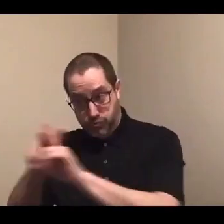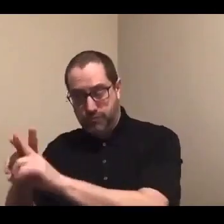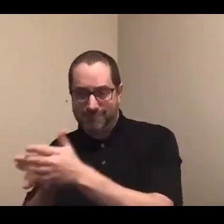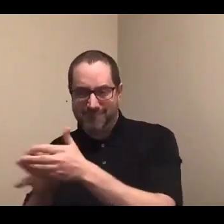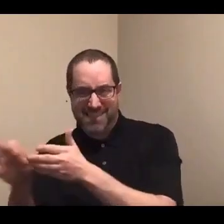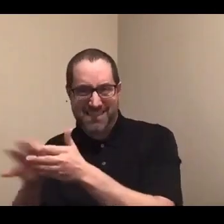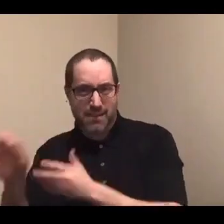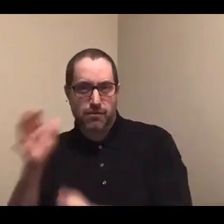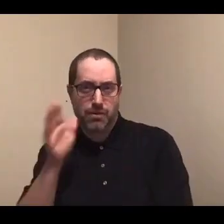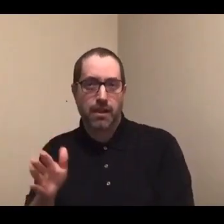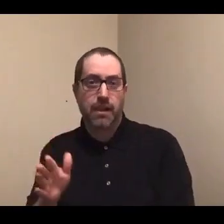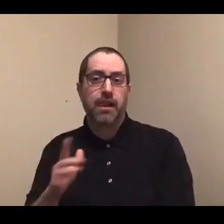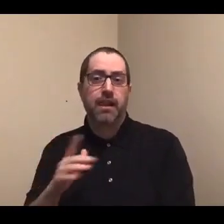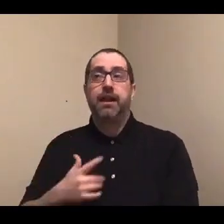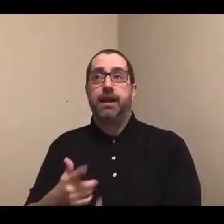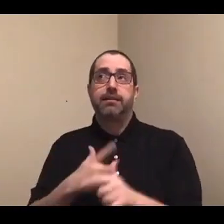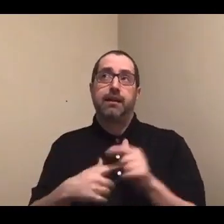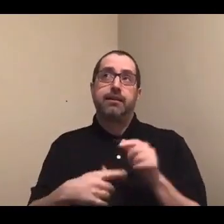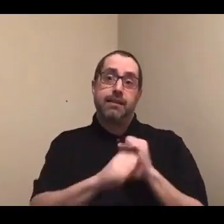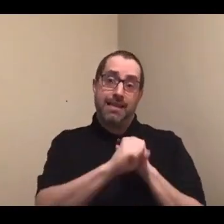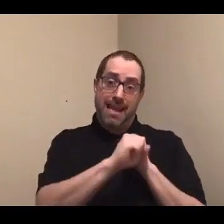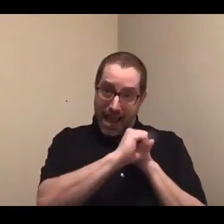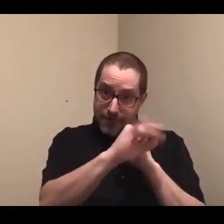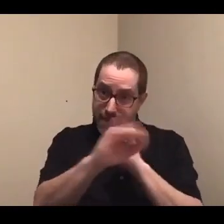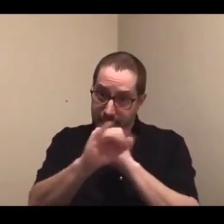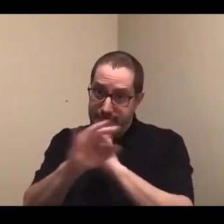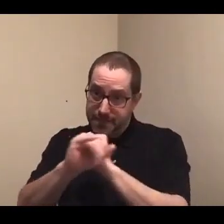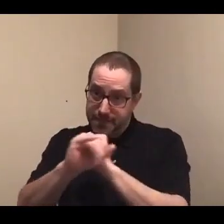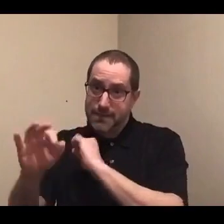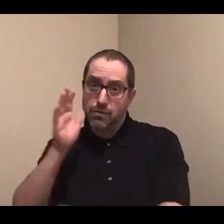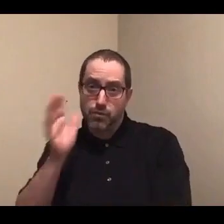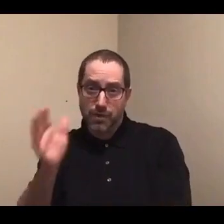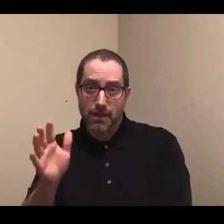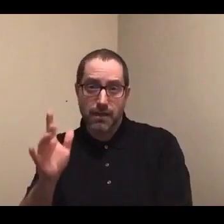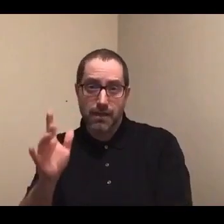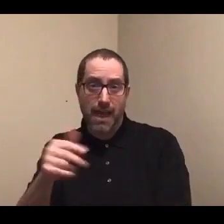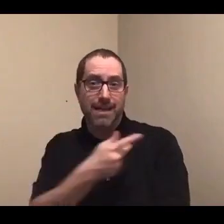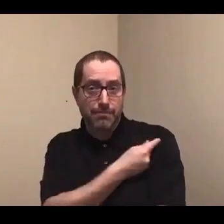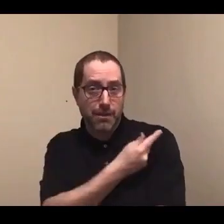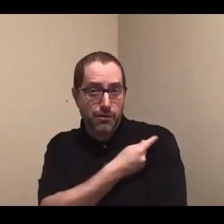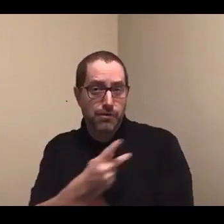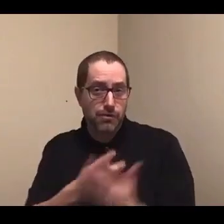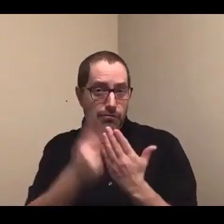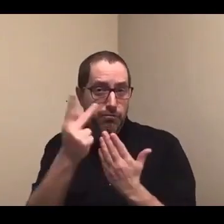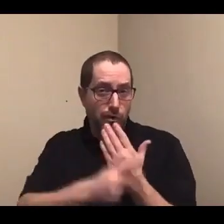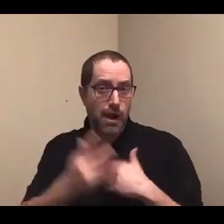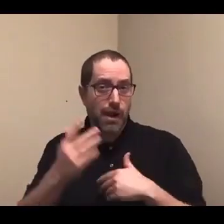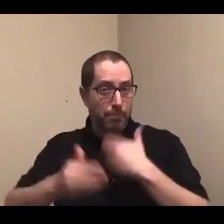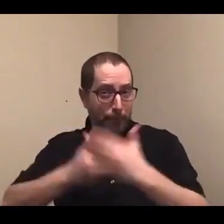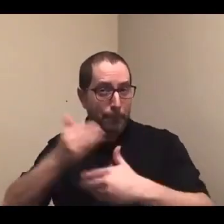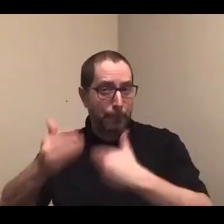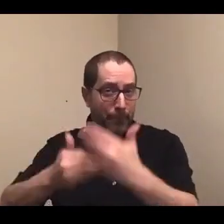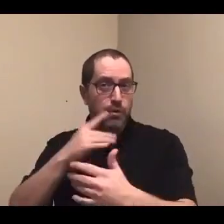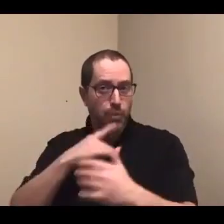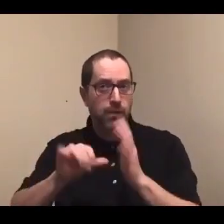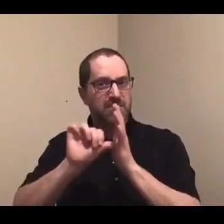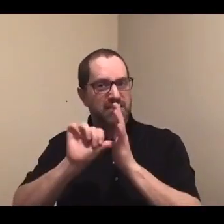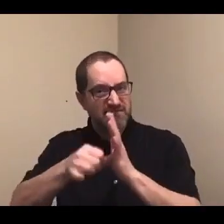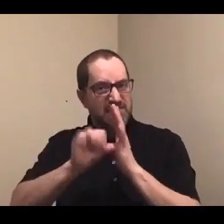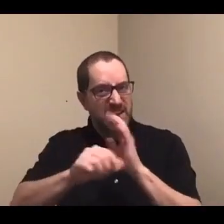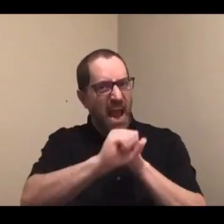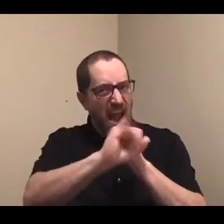the advertising campaign that will accompany the immunization program will reinforce the importance of getting immunized, try to